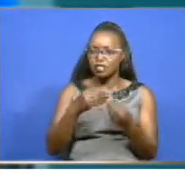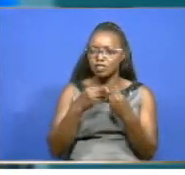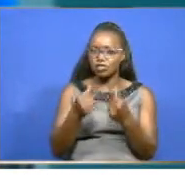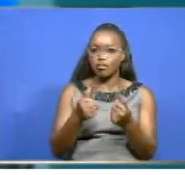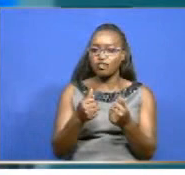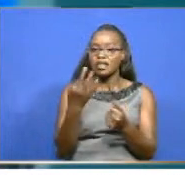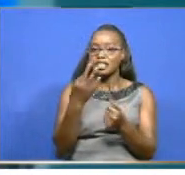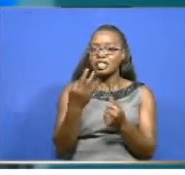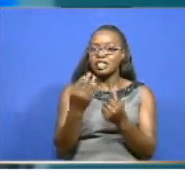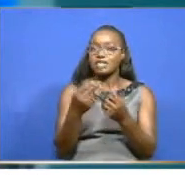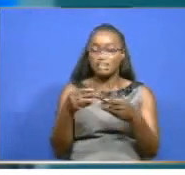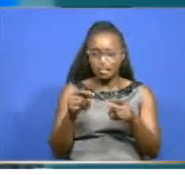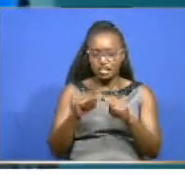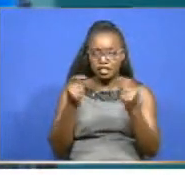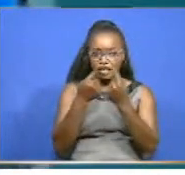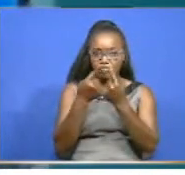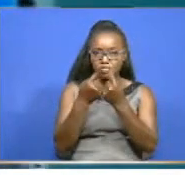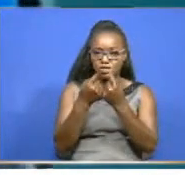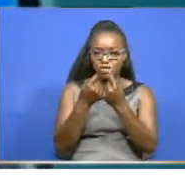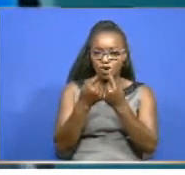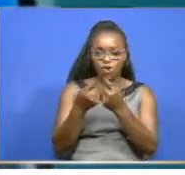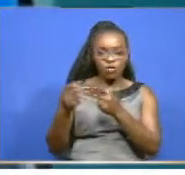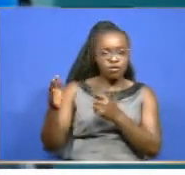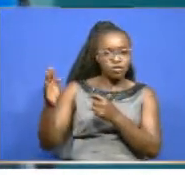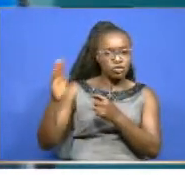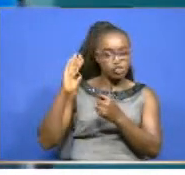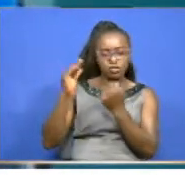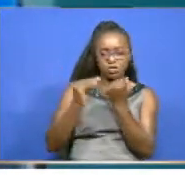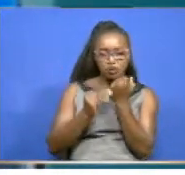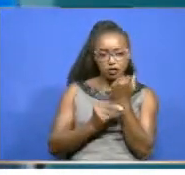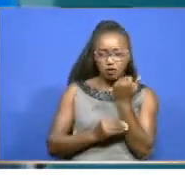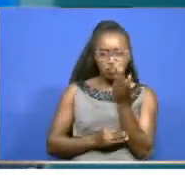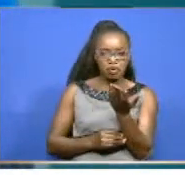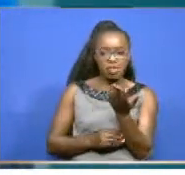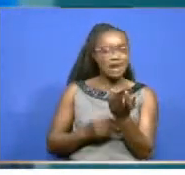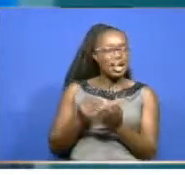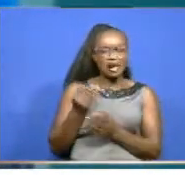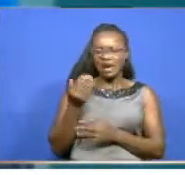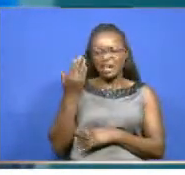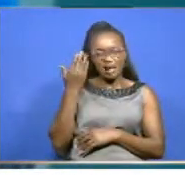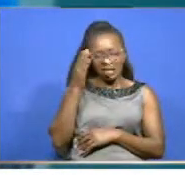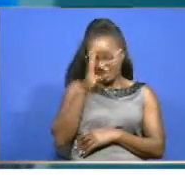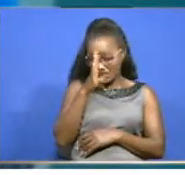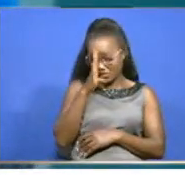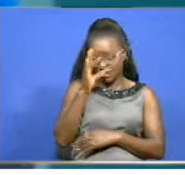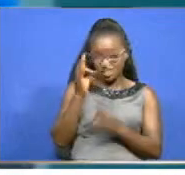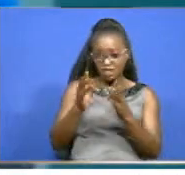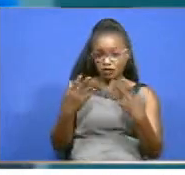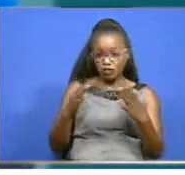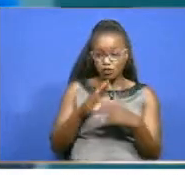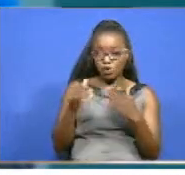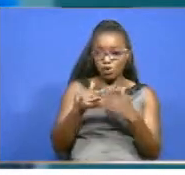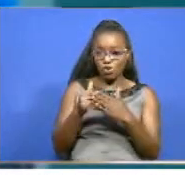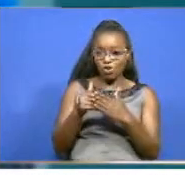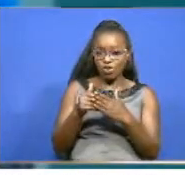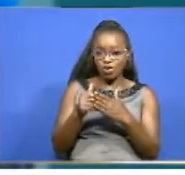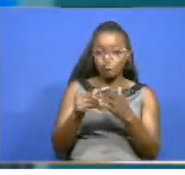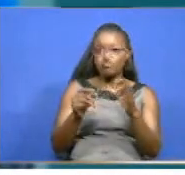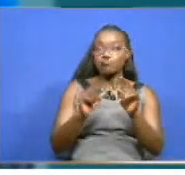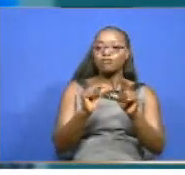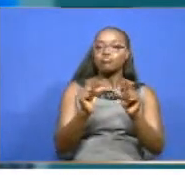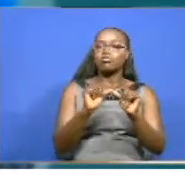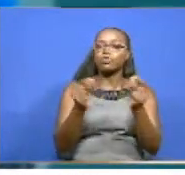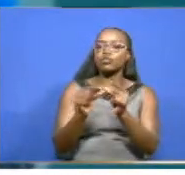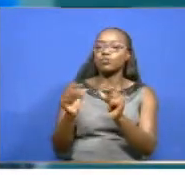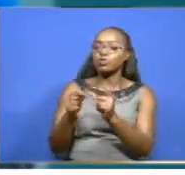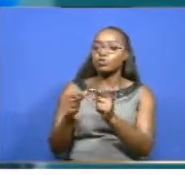three forms of insecurity. And I don't think whether many people do categorize insecurities in northern region like that. So the three forms of